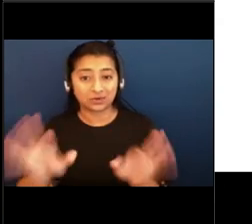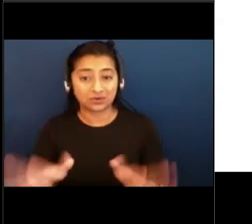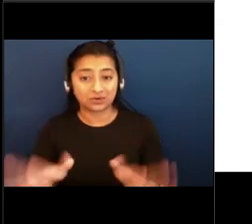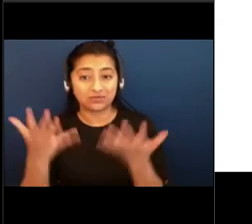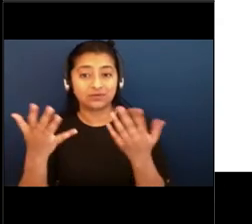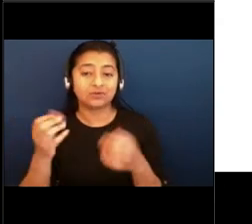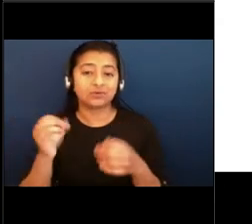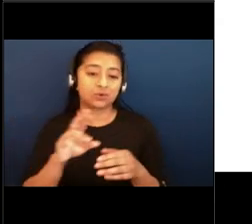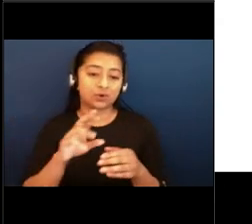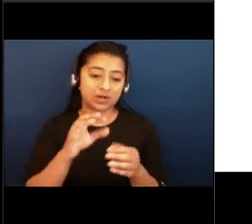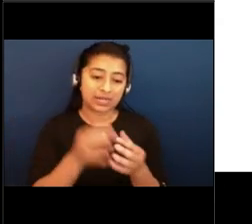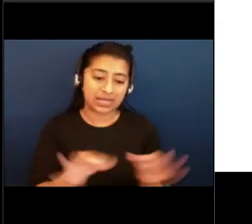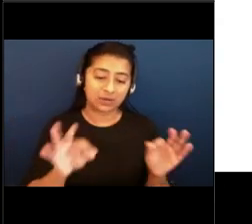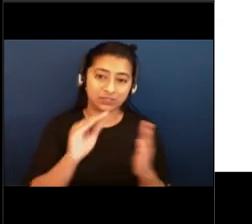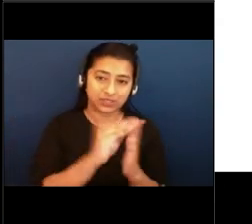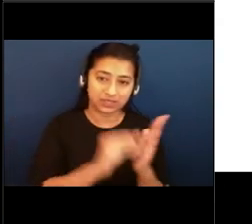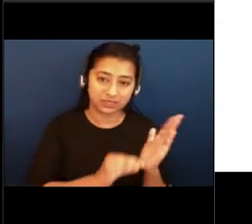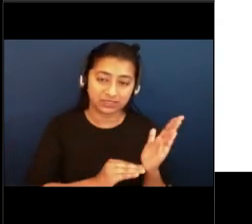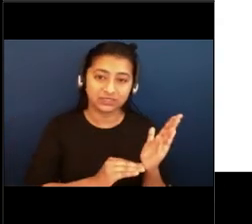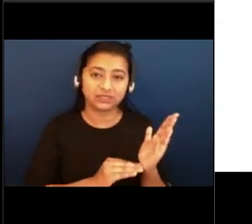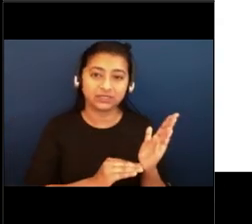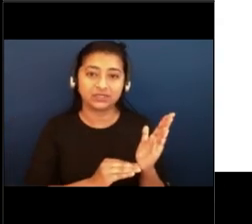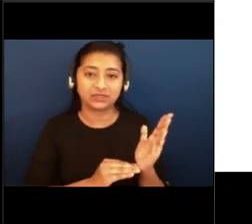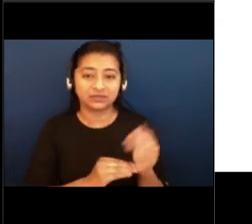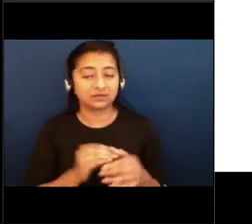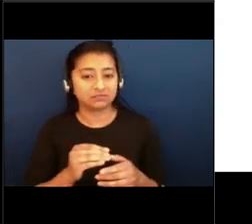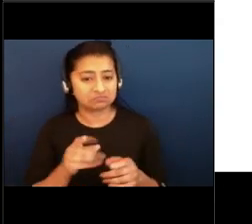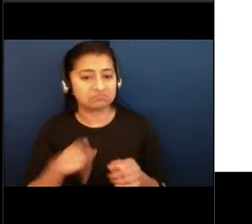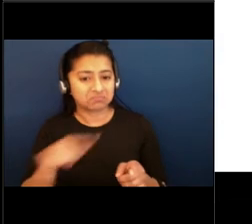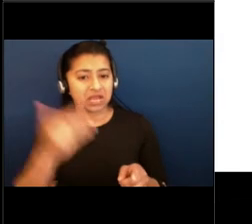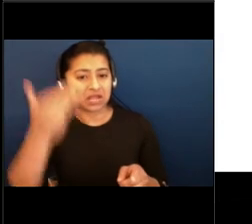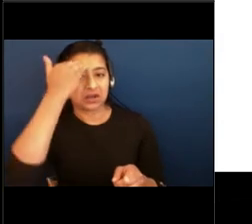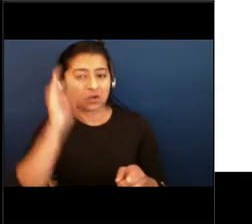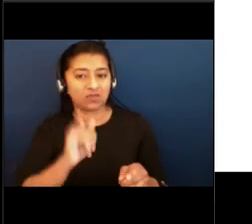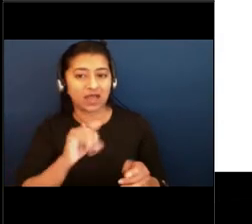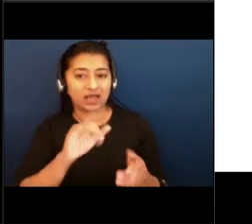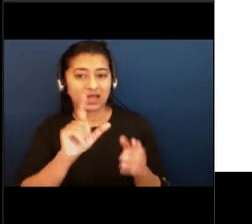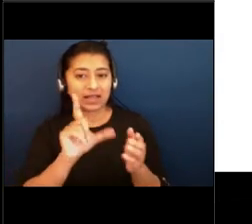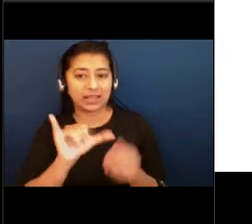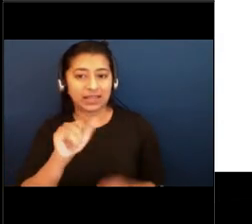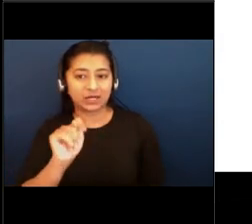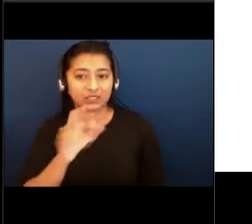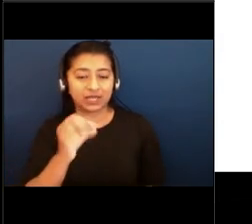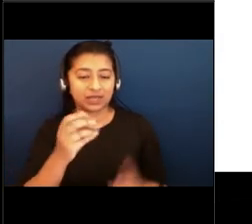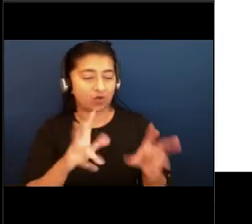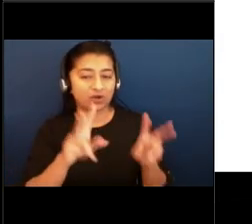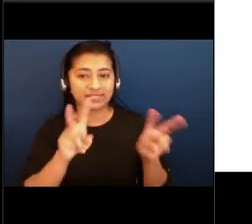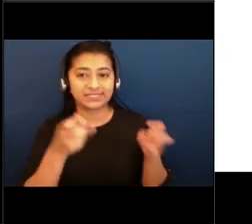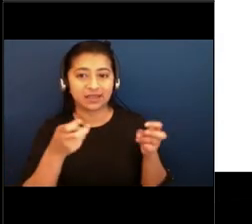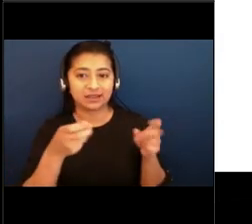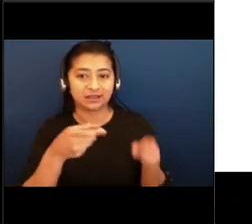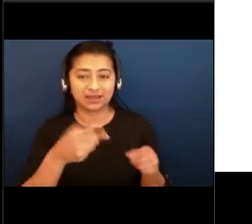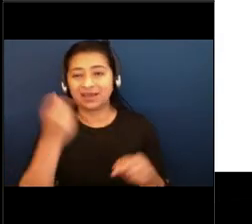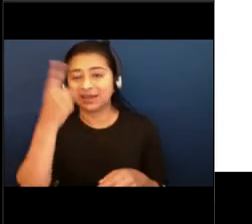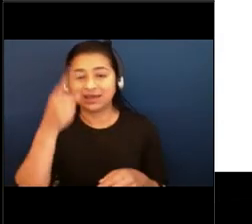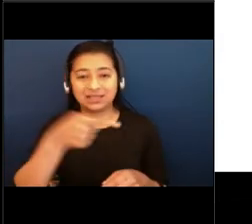language documentation, know that literature, cite that literature. This is obviously not the entire